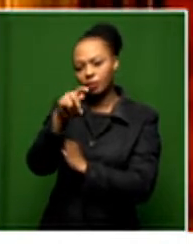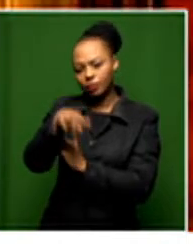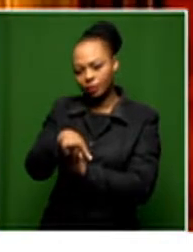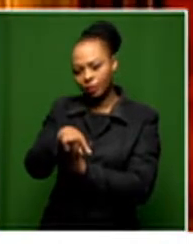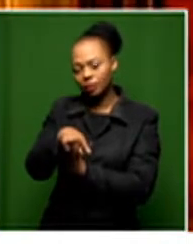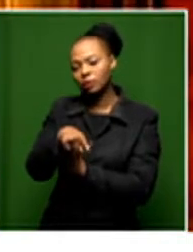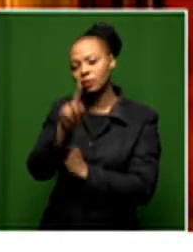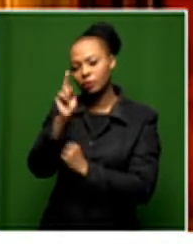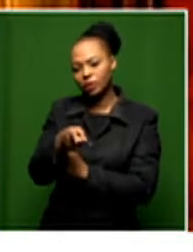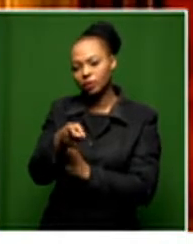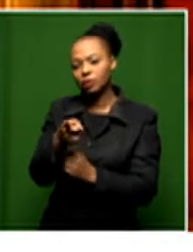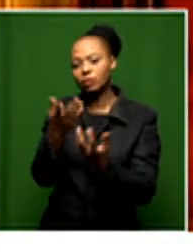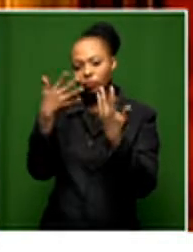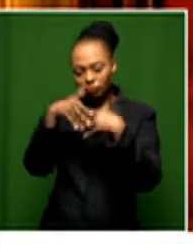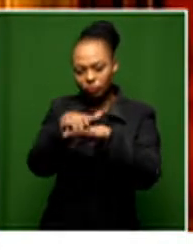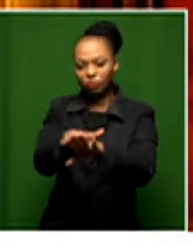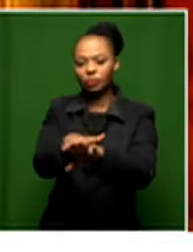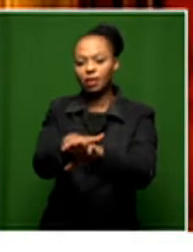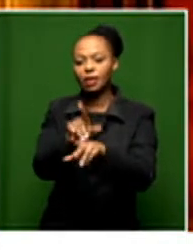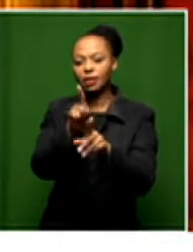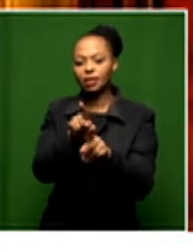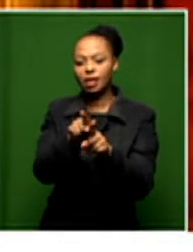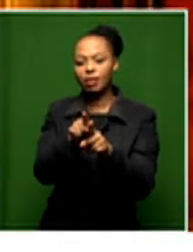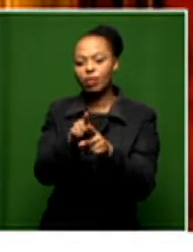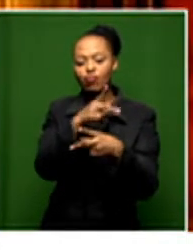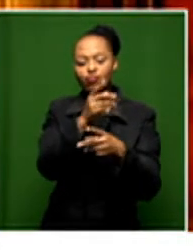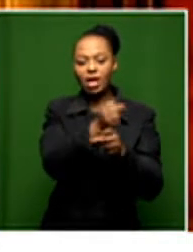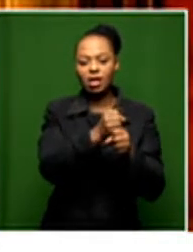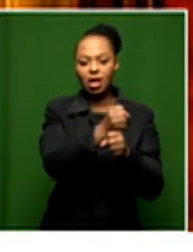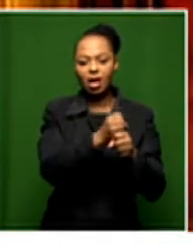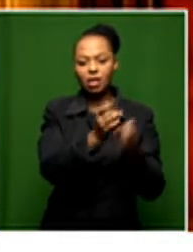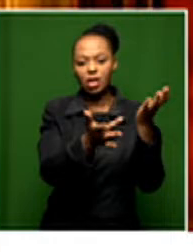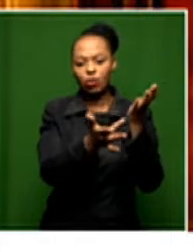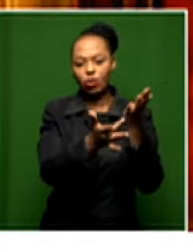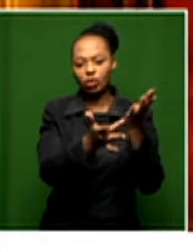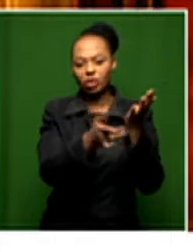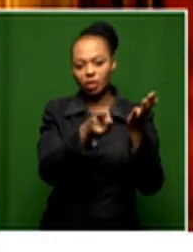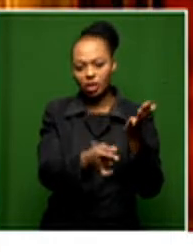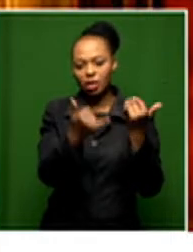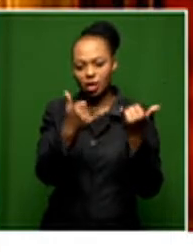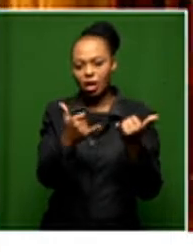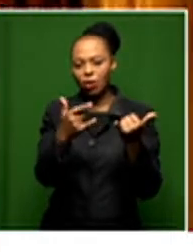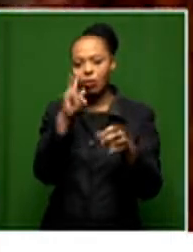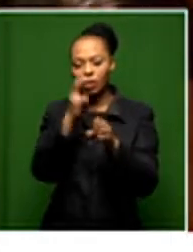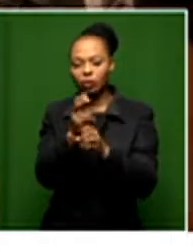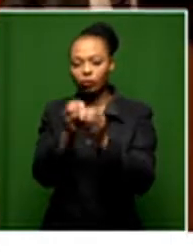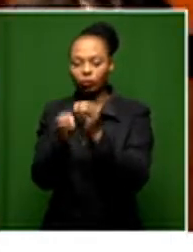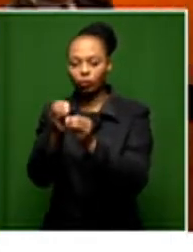important step is to enable the transfer of medical technology for the duration of the